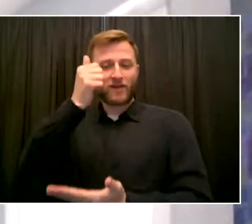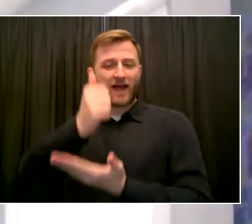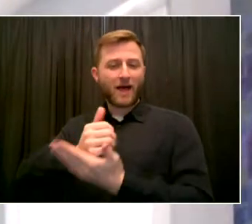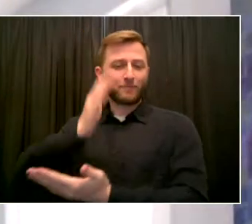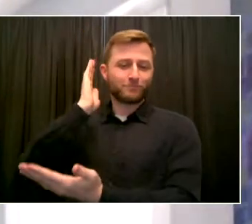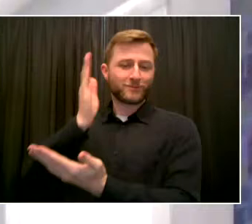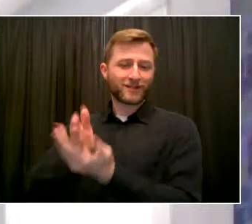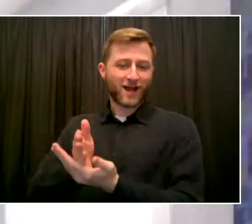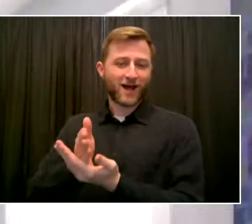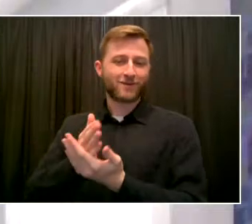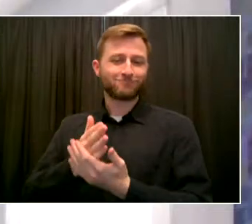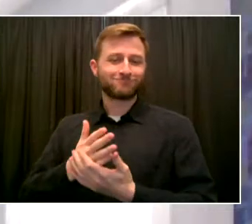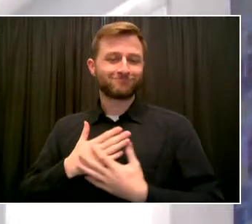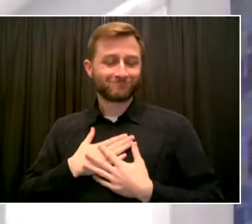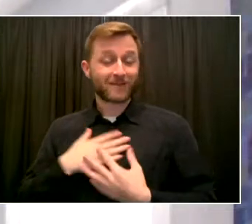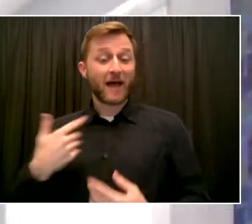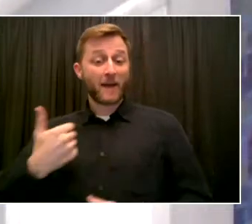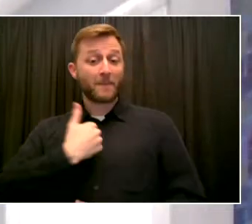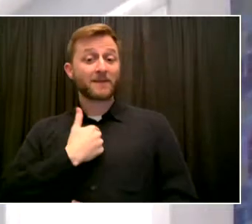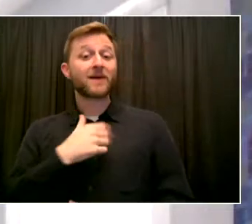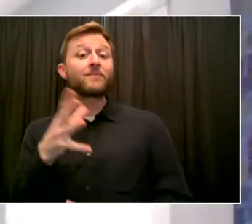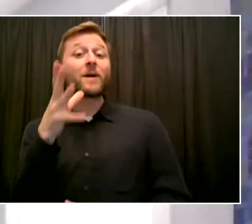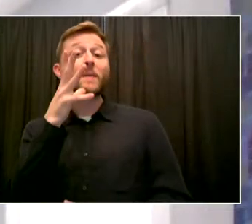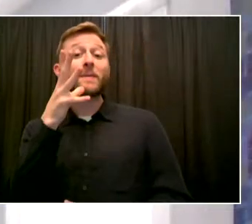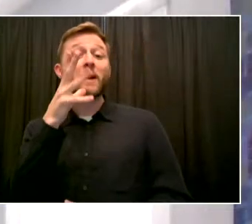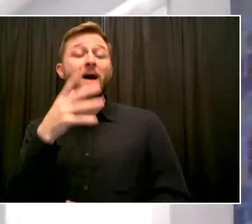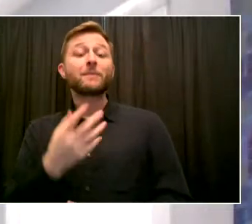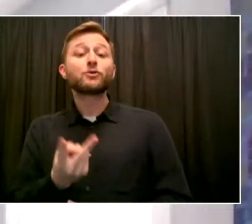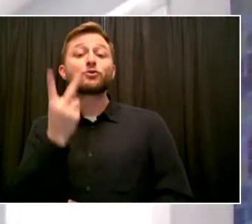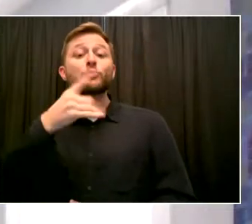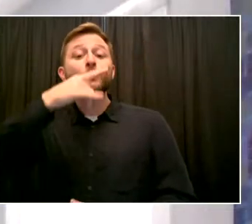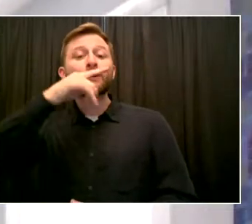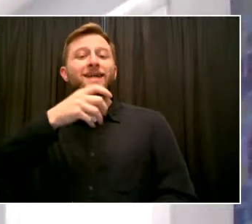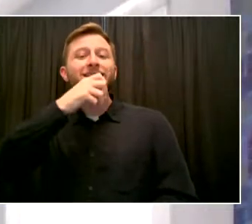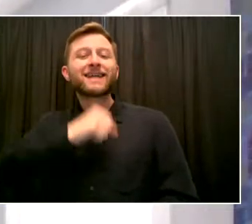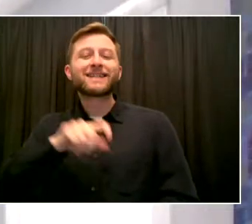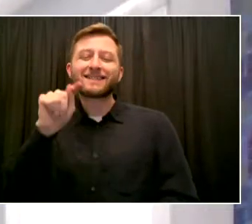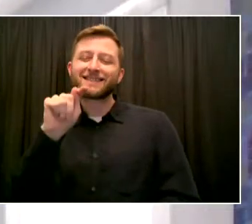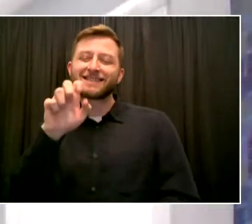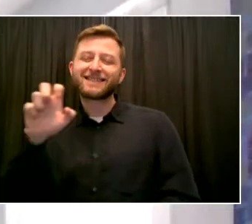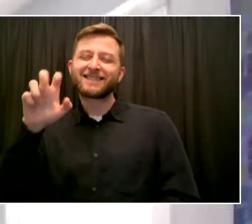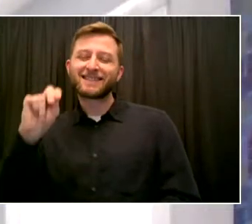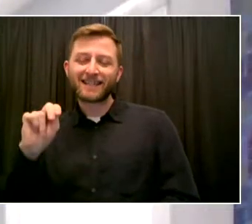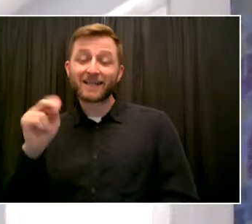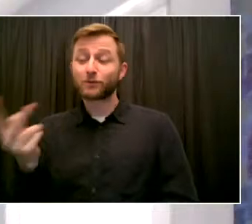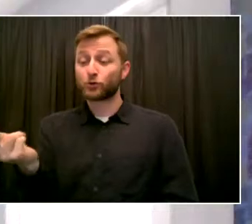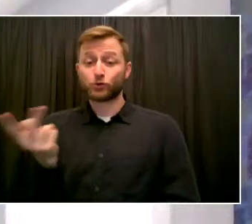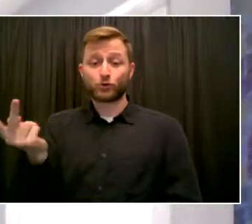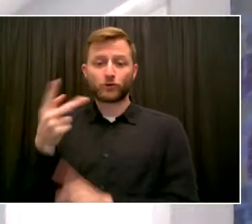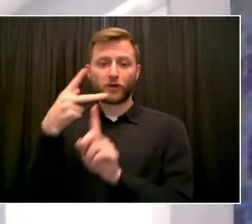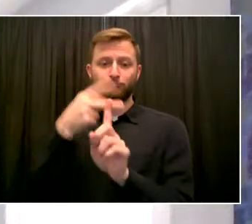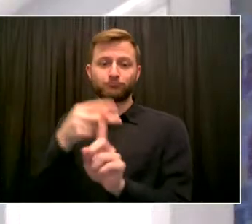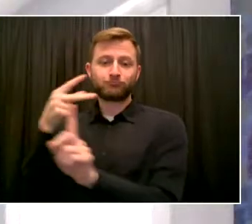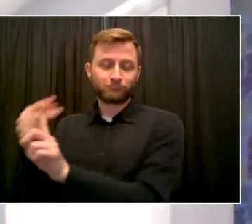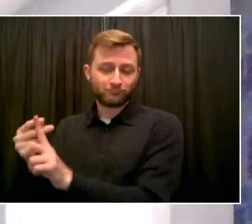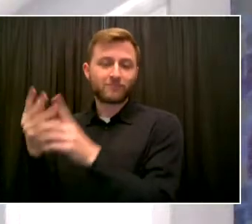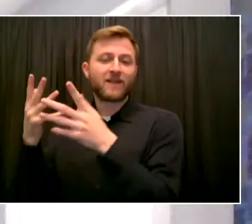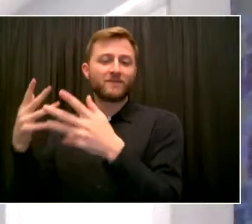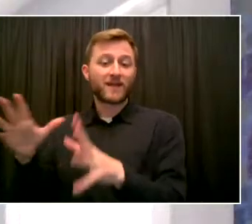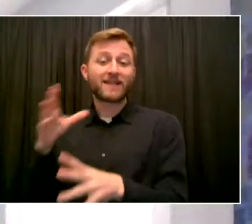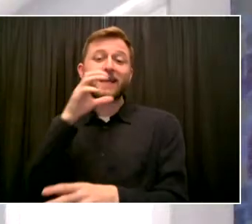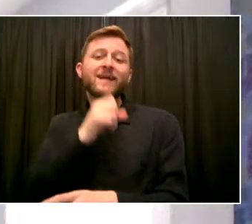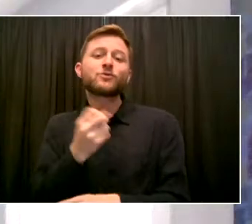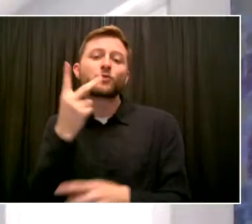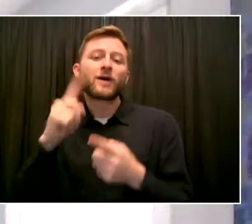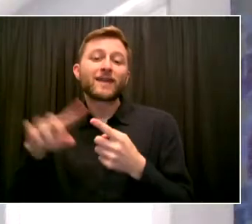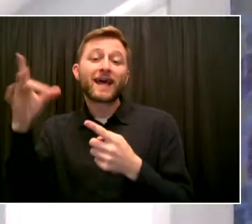a mother actually of 2 teenagers, and my children received their COVID vaccine for ages 12 to 18 as soon as it was